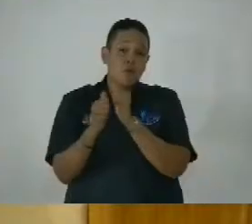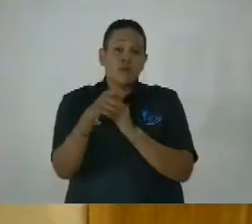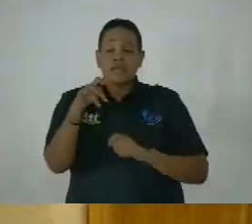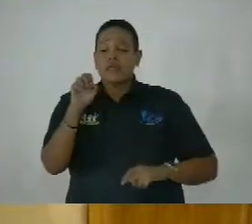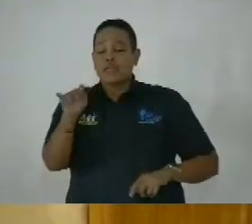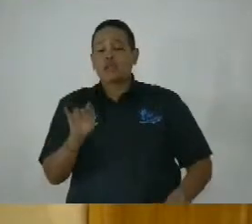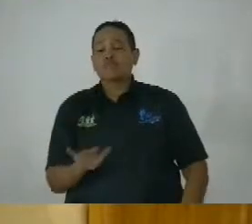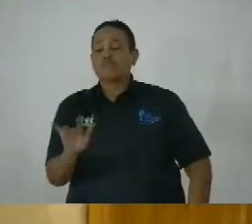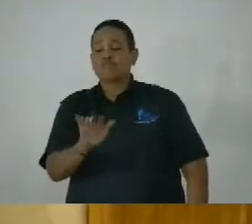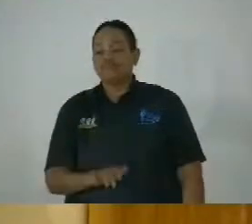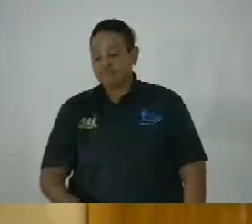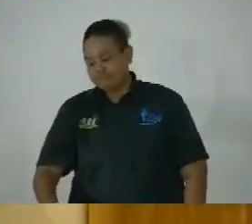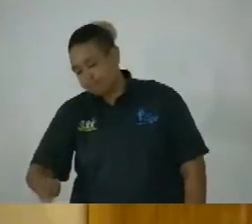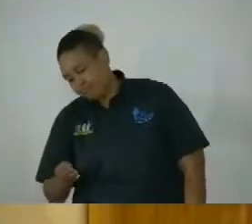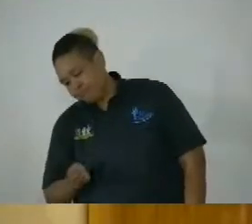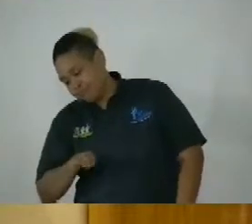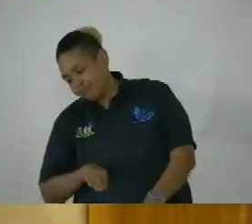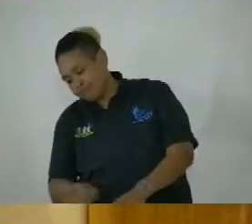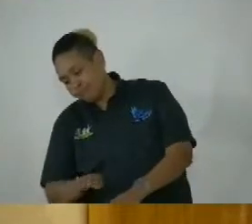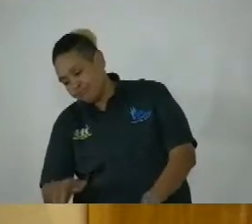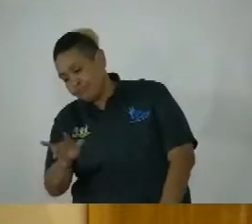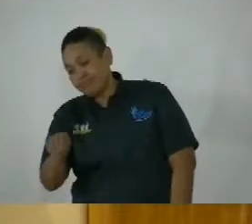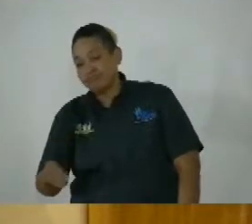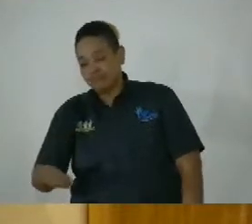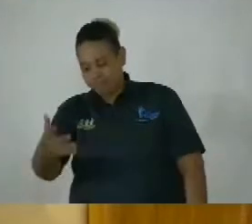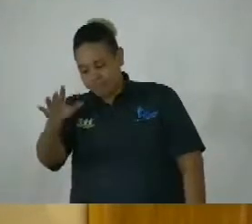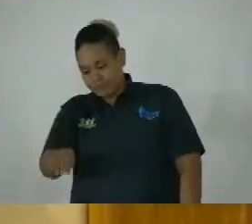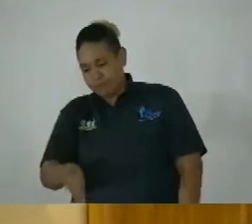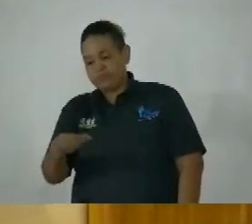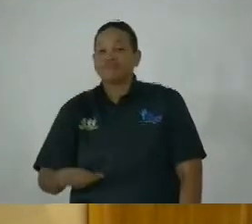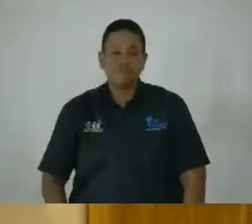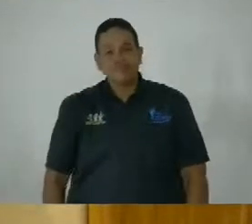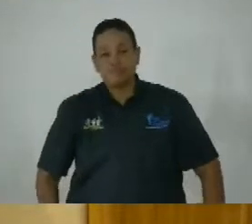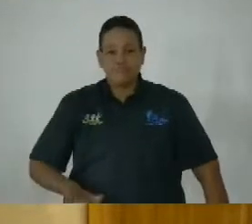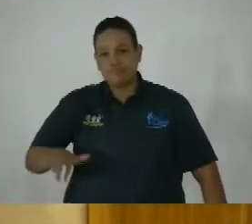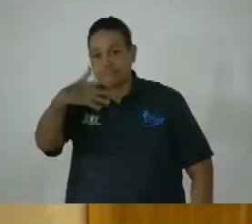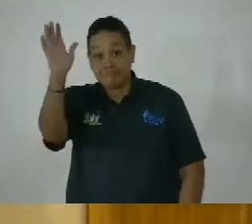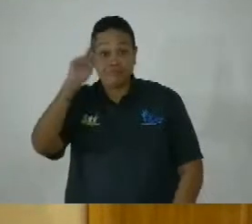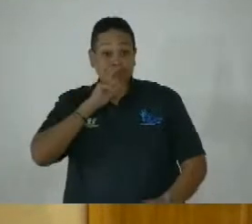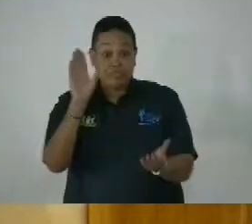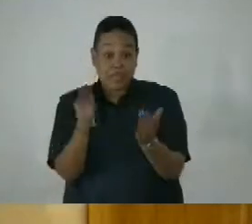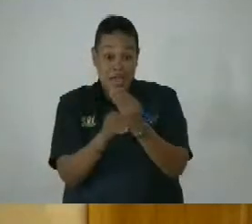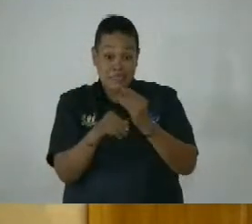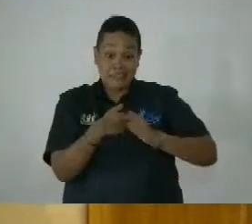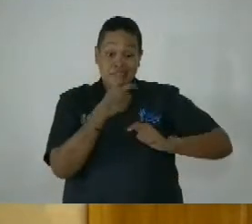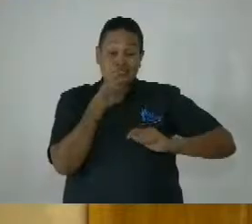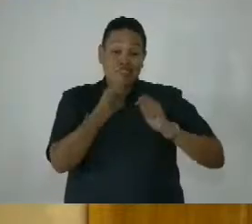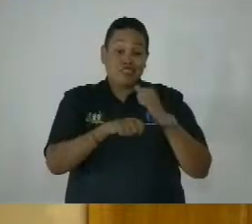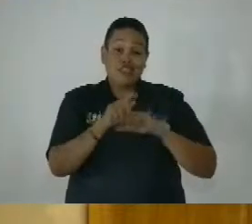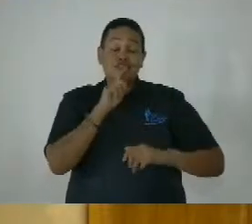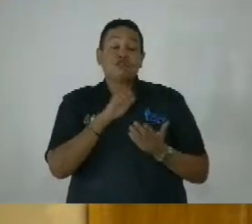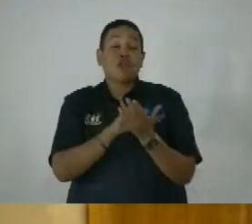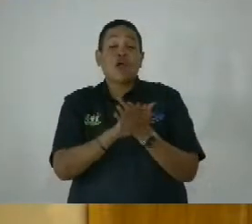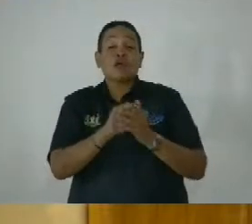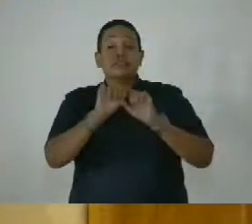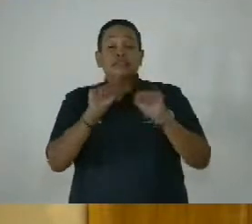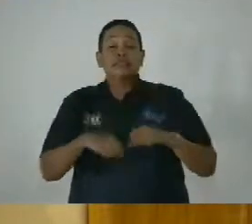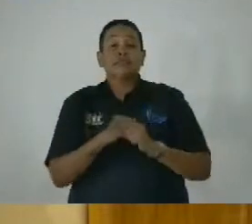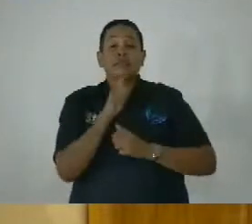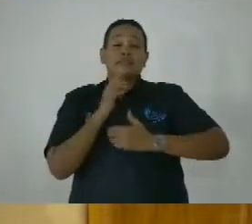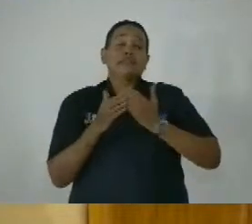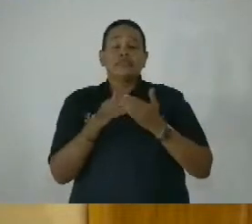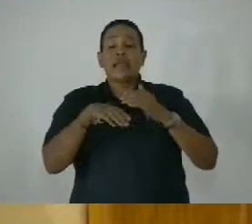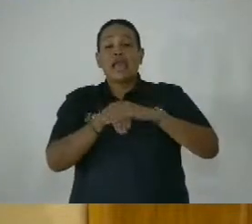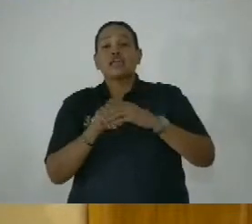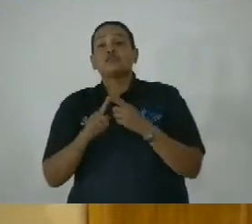and e-gates, and we are moving towards adopting PNR, which is Passenger Name Record System, which will make it much easier to engage,